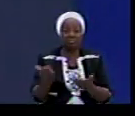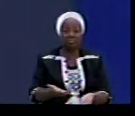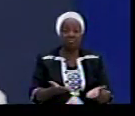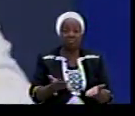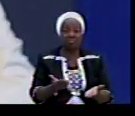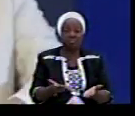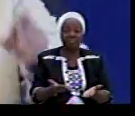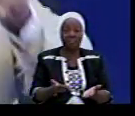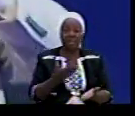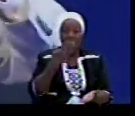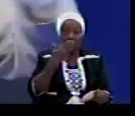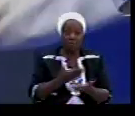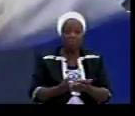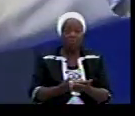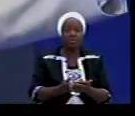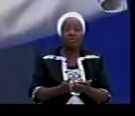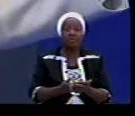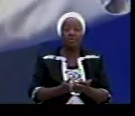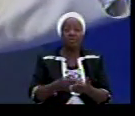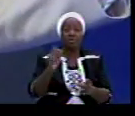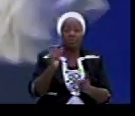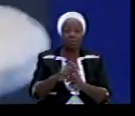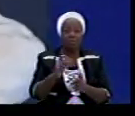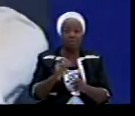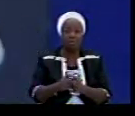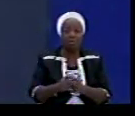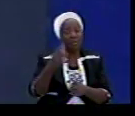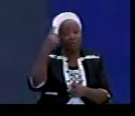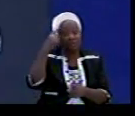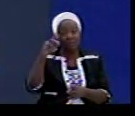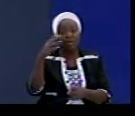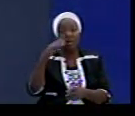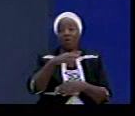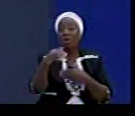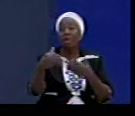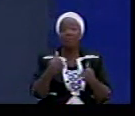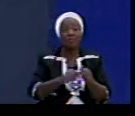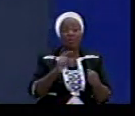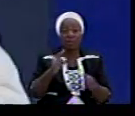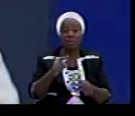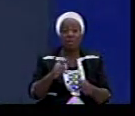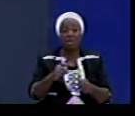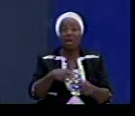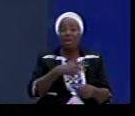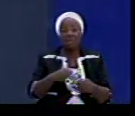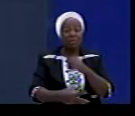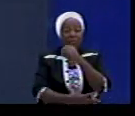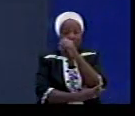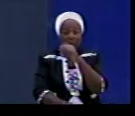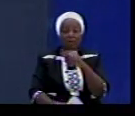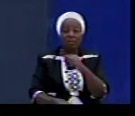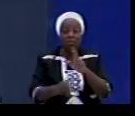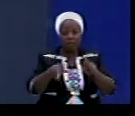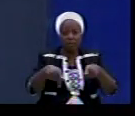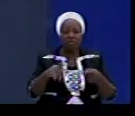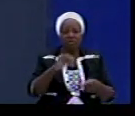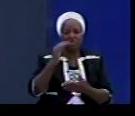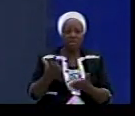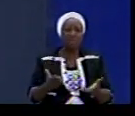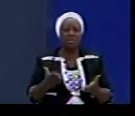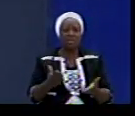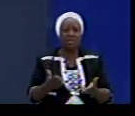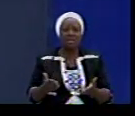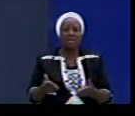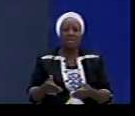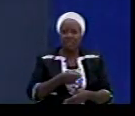is available. Good news, the gospel, there, they preached the gospel. Good news has come